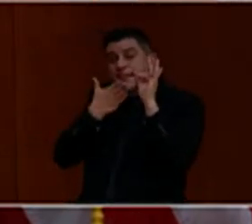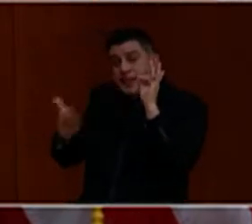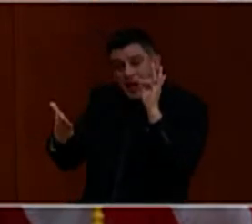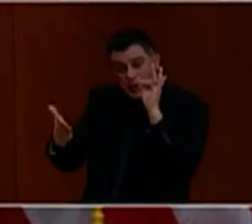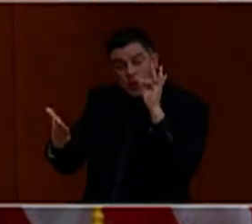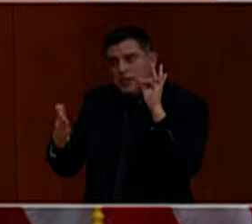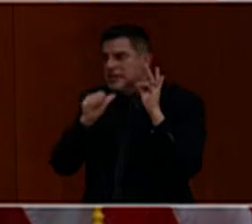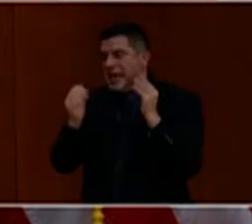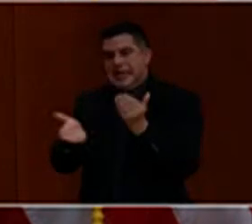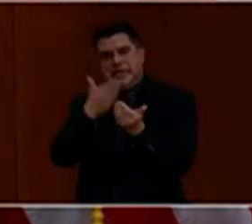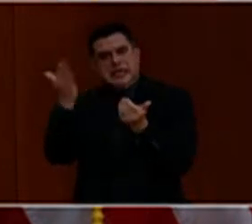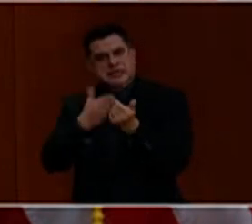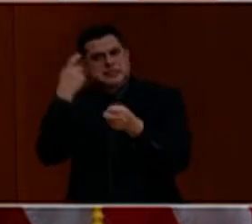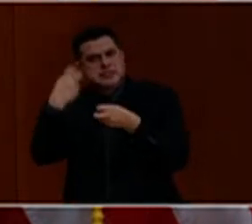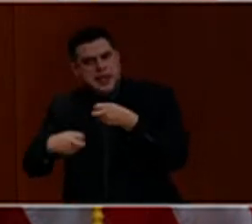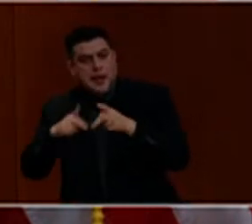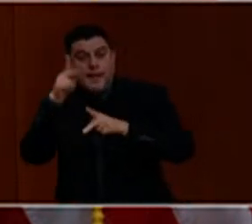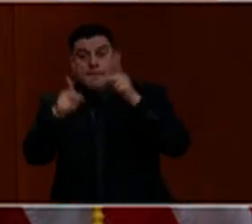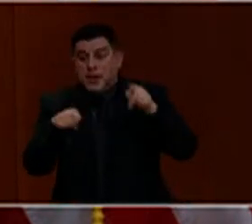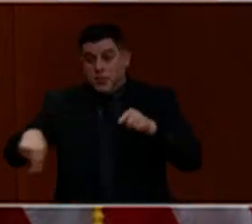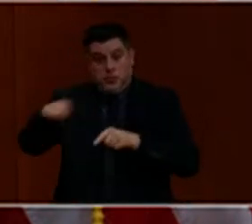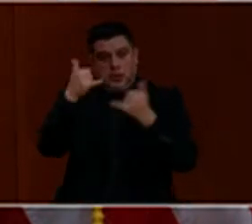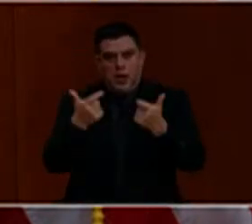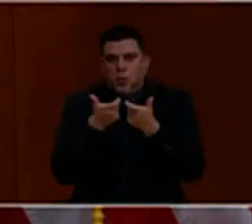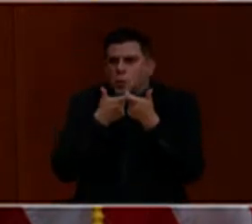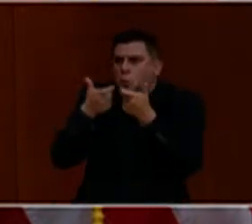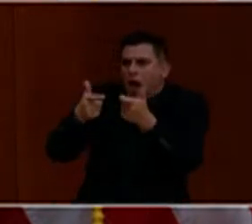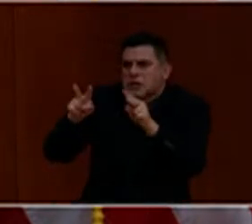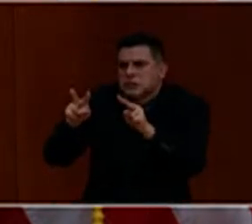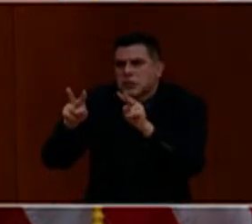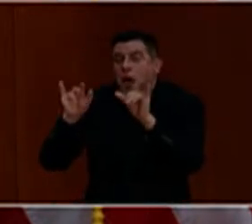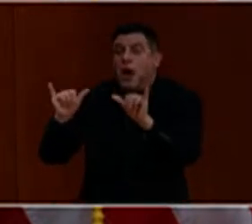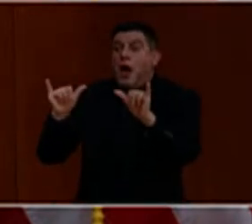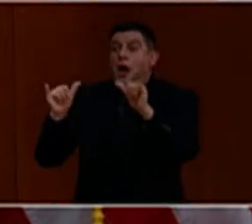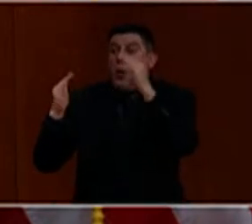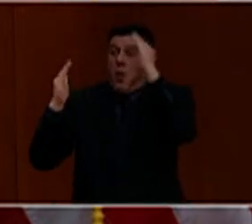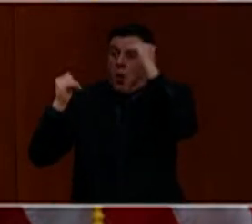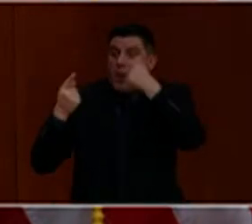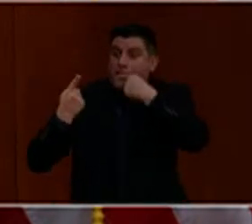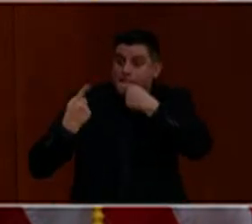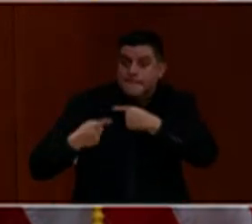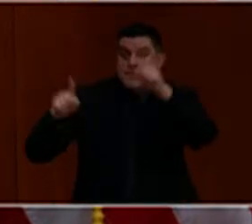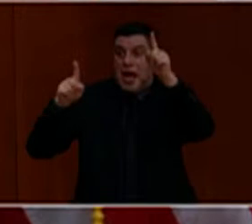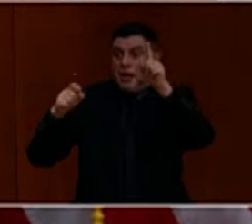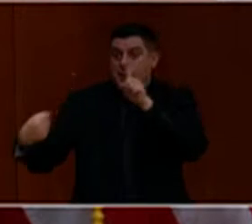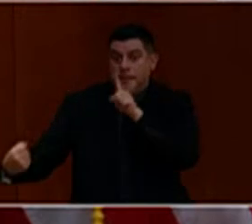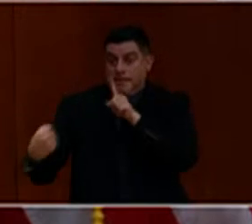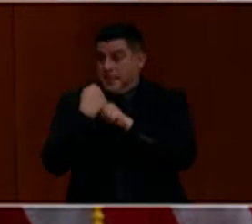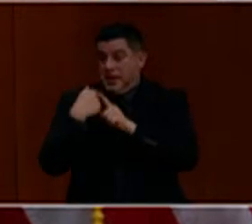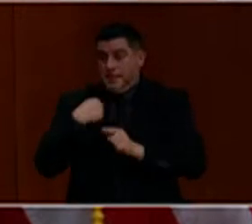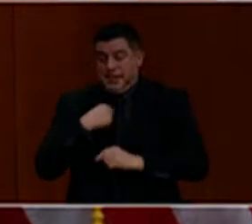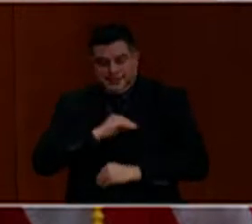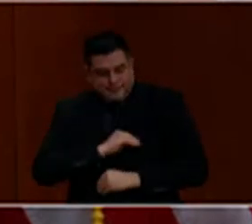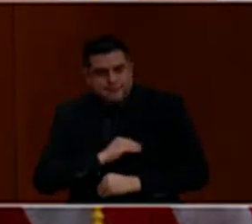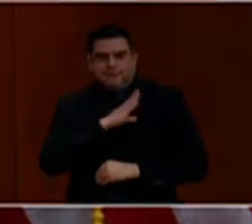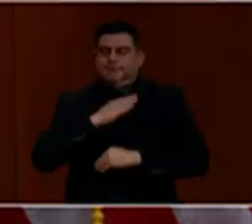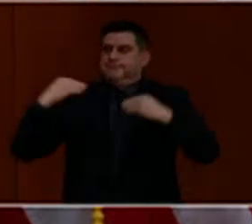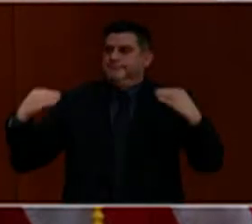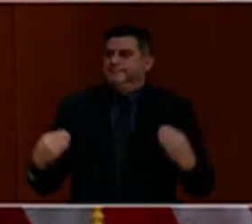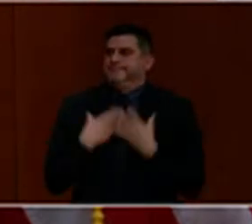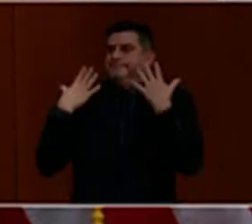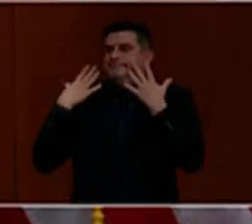other people. So we really appreciate it, and thank you guys so much. I think that this will help increase donations of